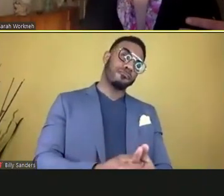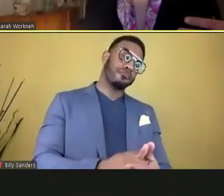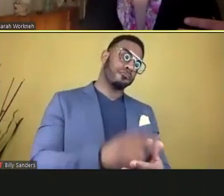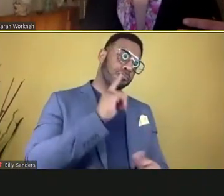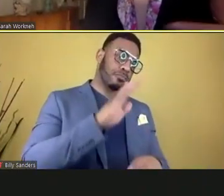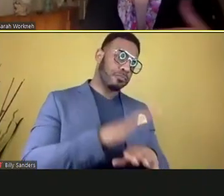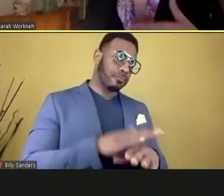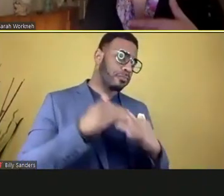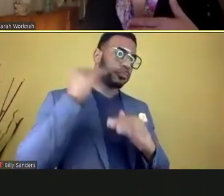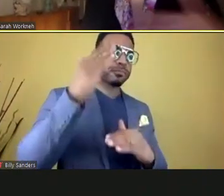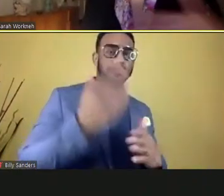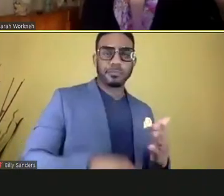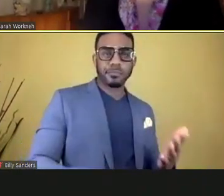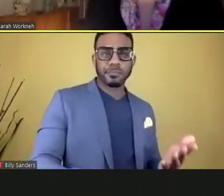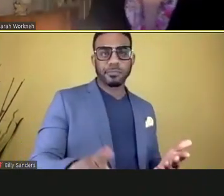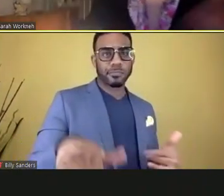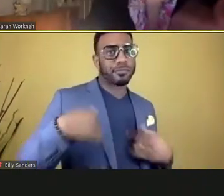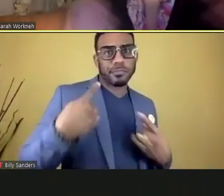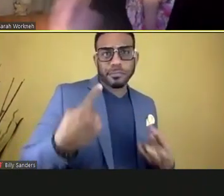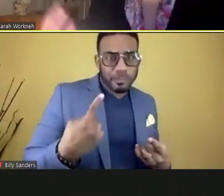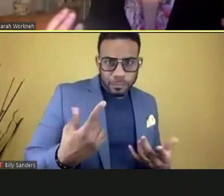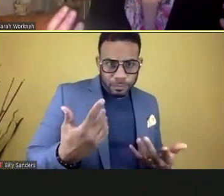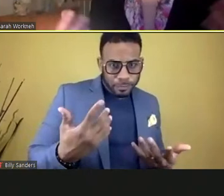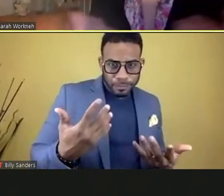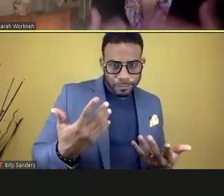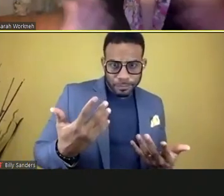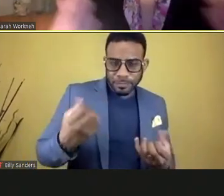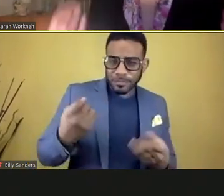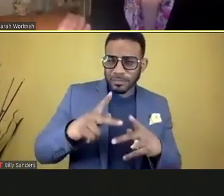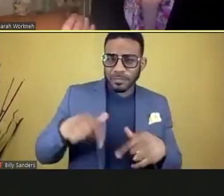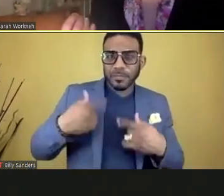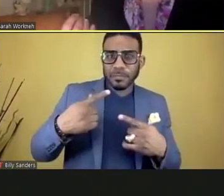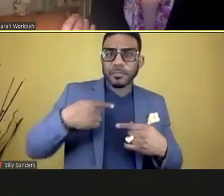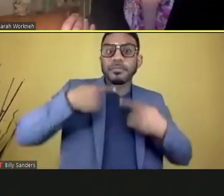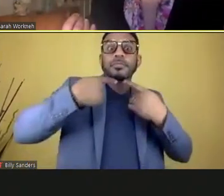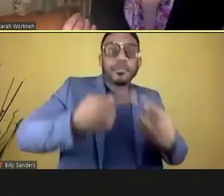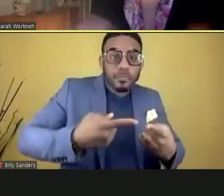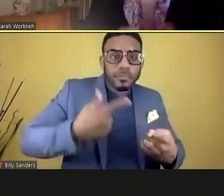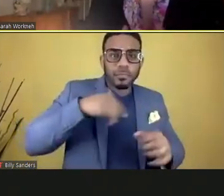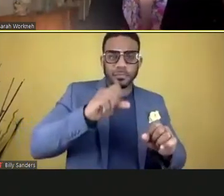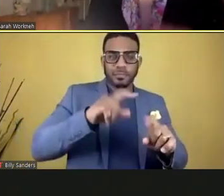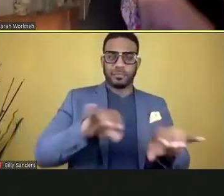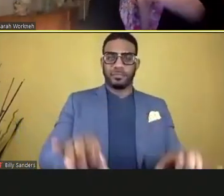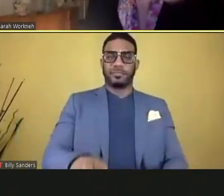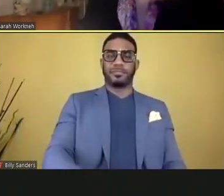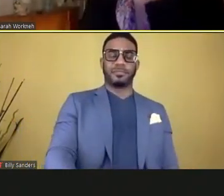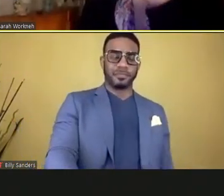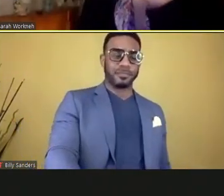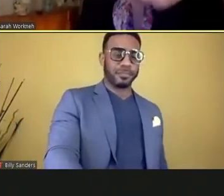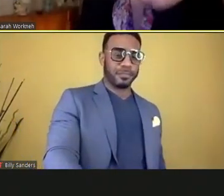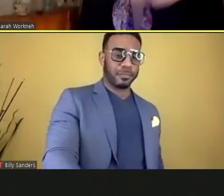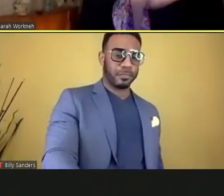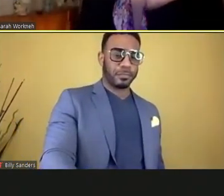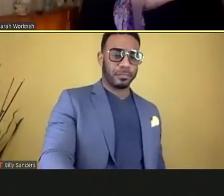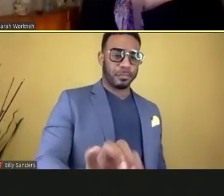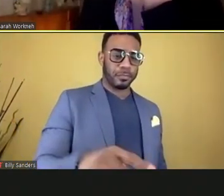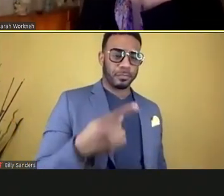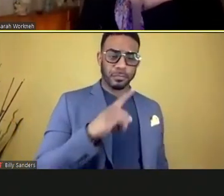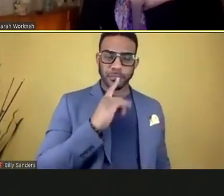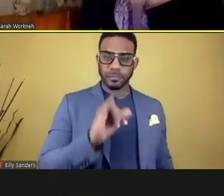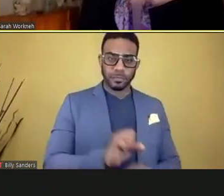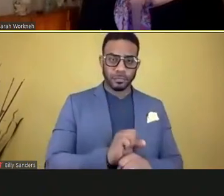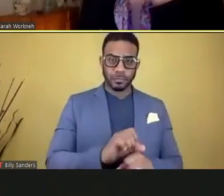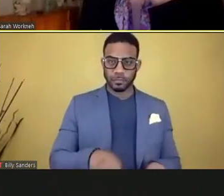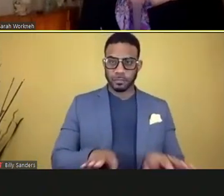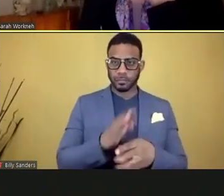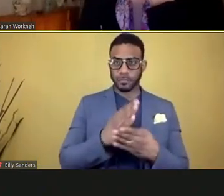beyond what they've been, a lot of people have been told they're capable of doing. You know, I mean, that alone is a really important part